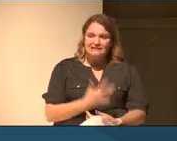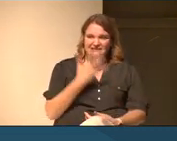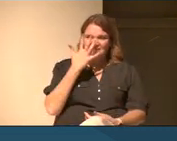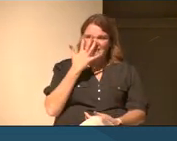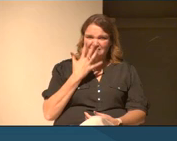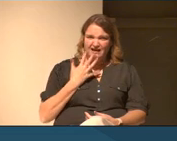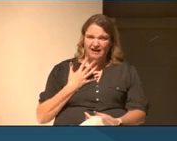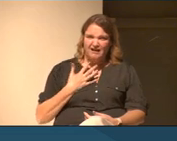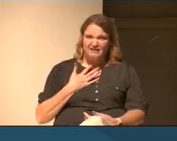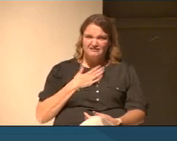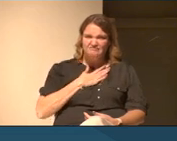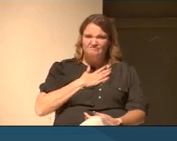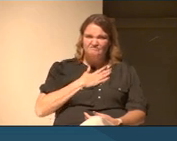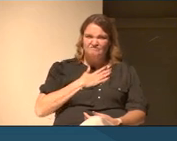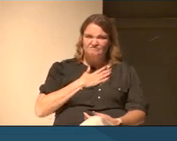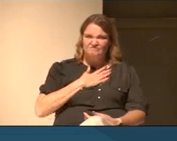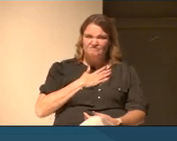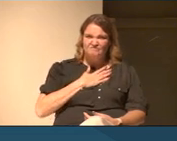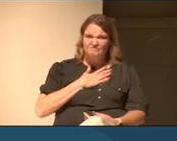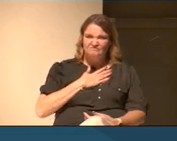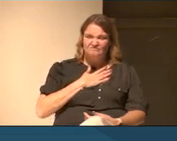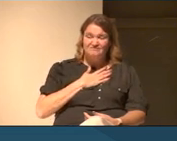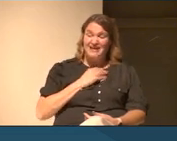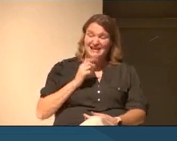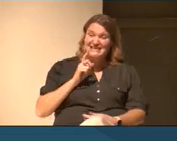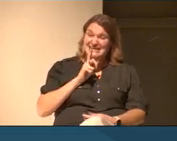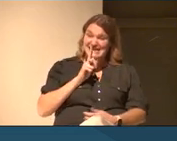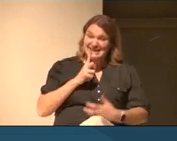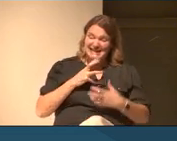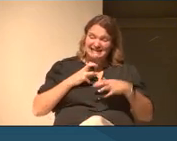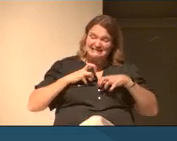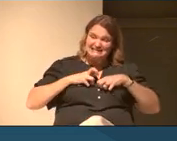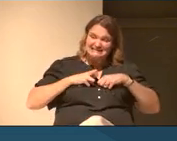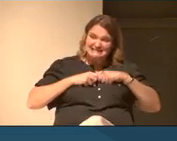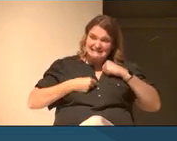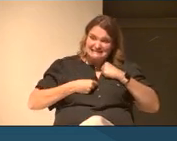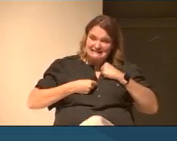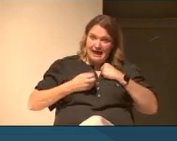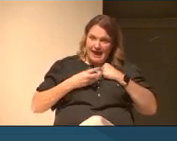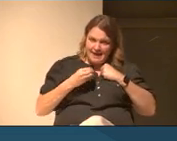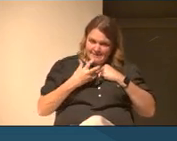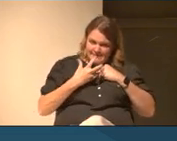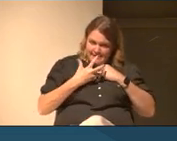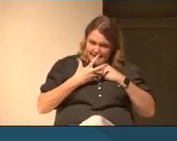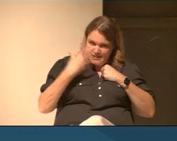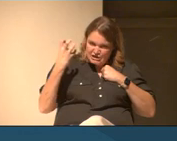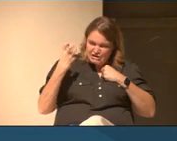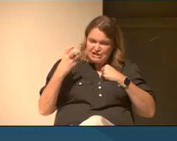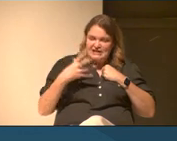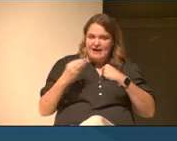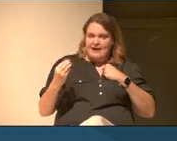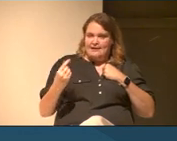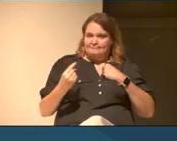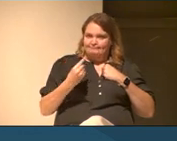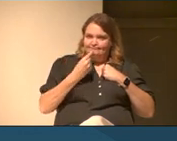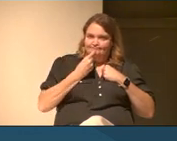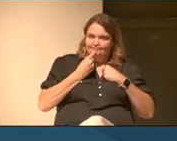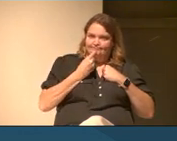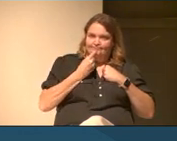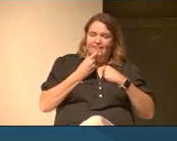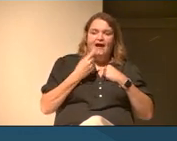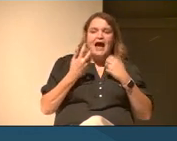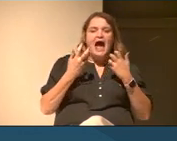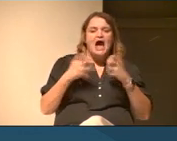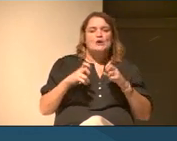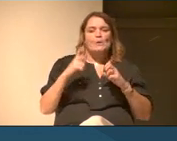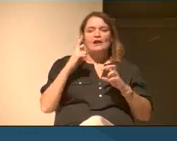job. And it is depressing and maddening and disheartening, and I don't want to sugarcoat